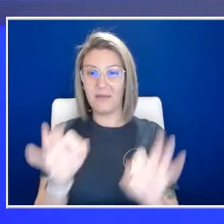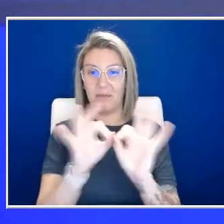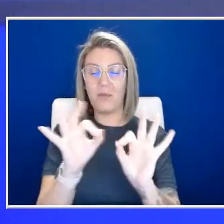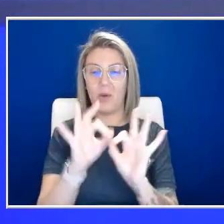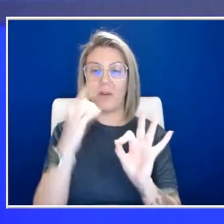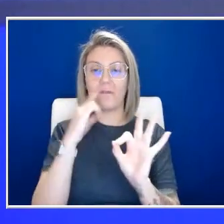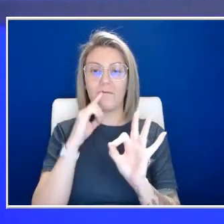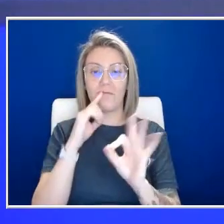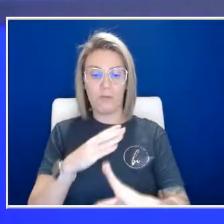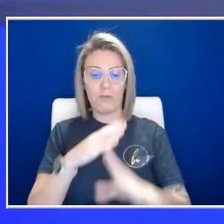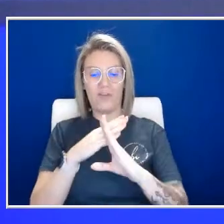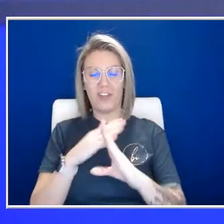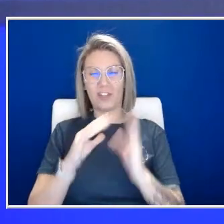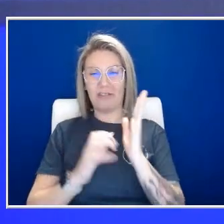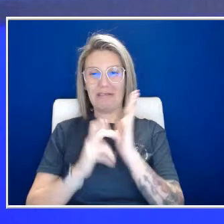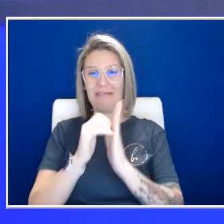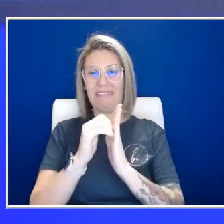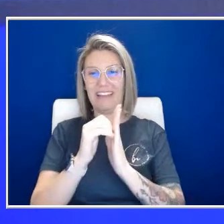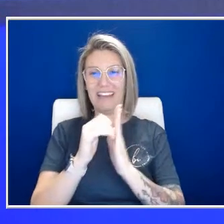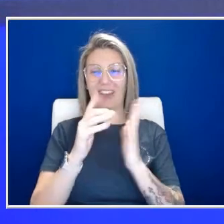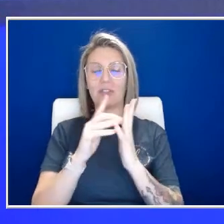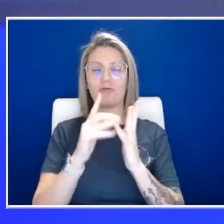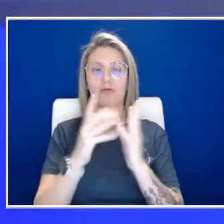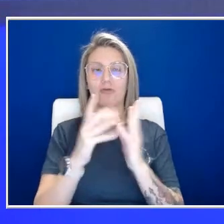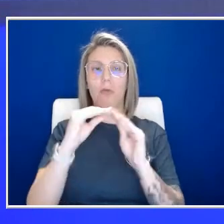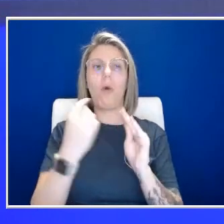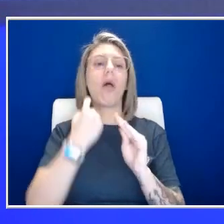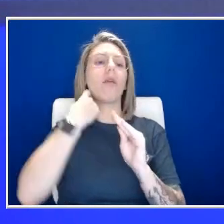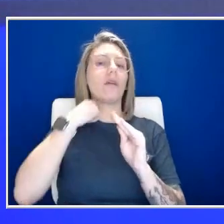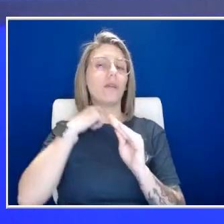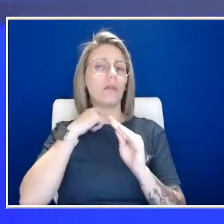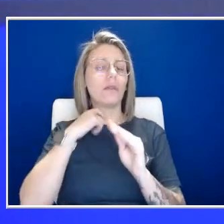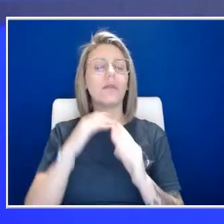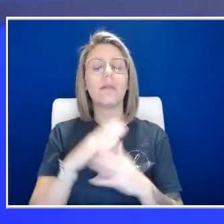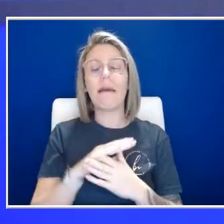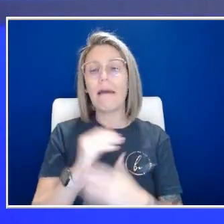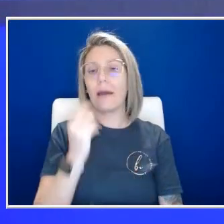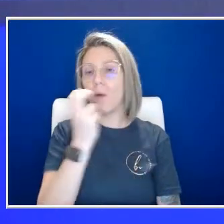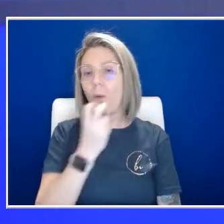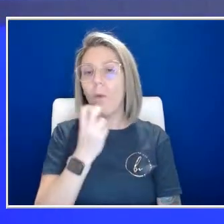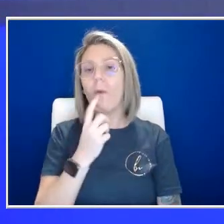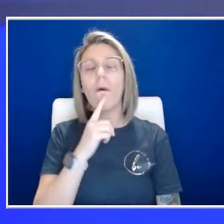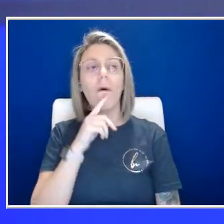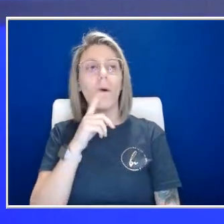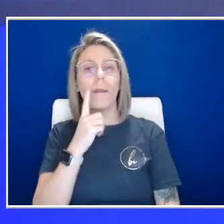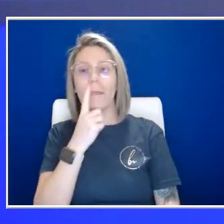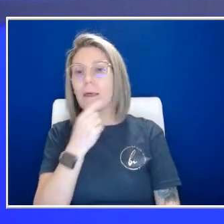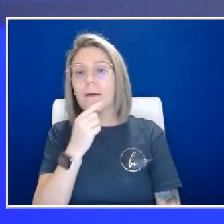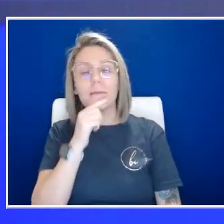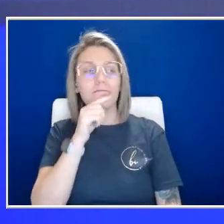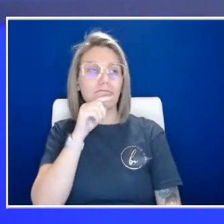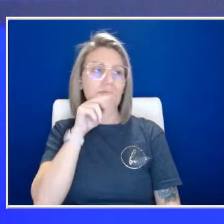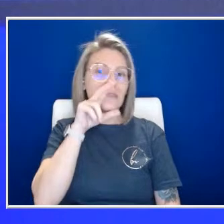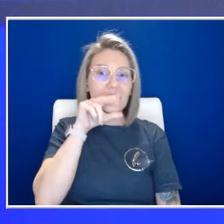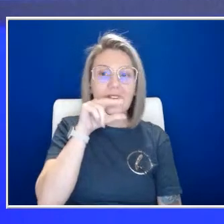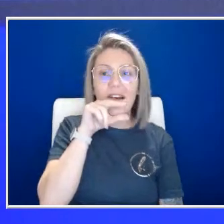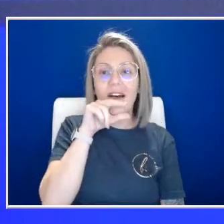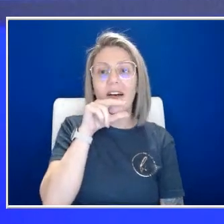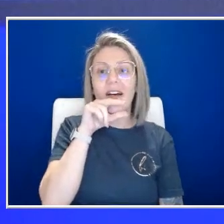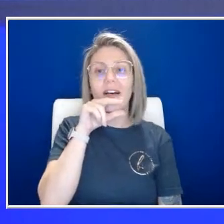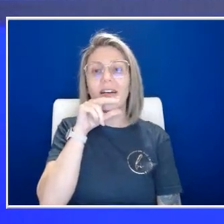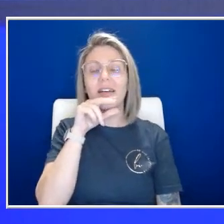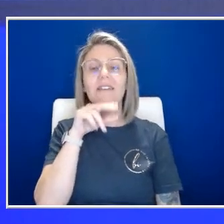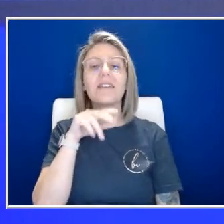little further back in the throat. So oral cancers are the lips, the tongue, the roof of the mouth. The tonsils and the base of the